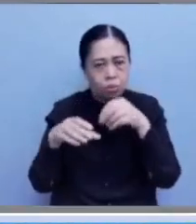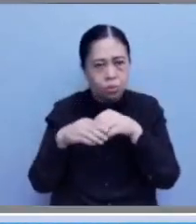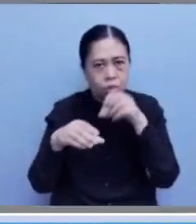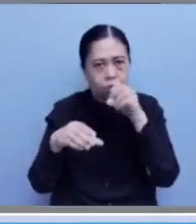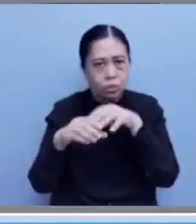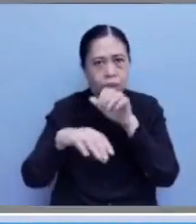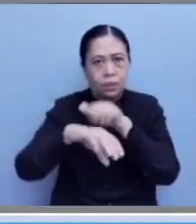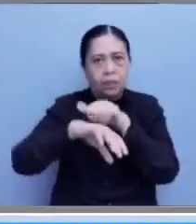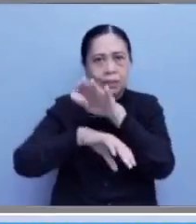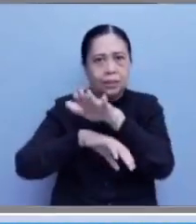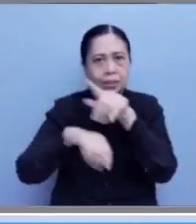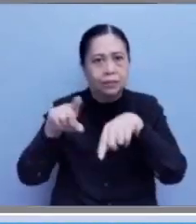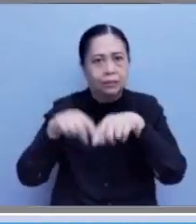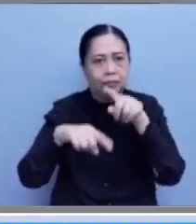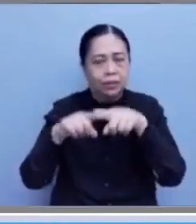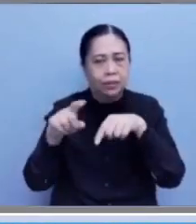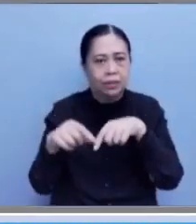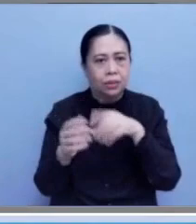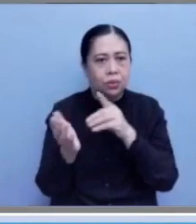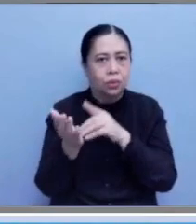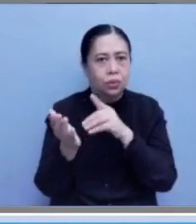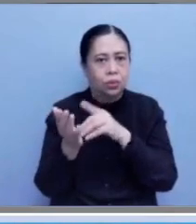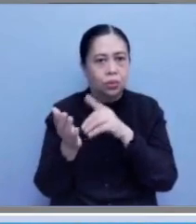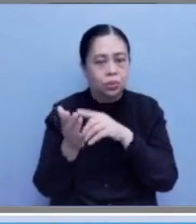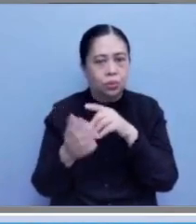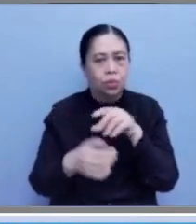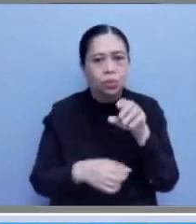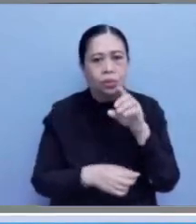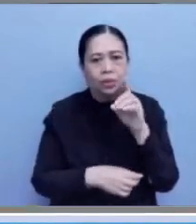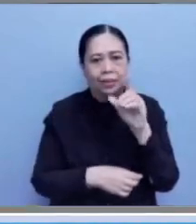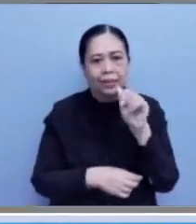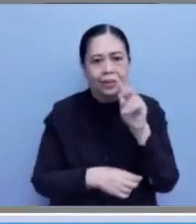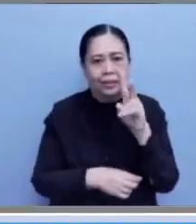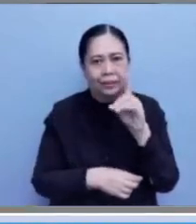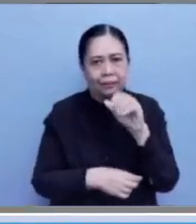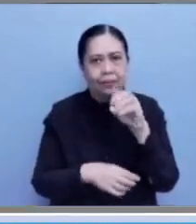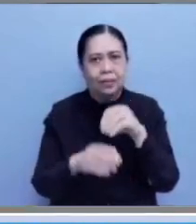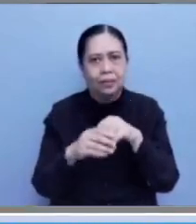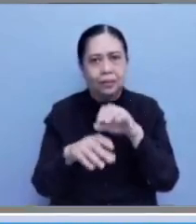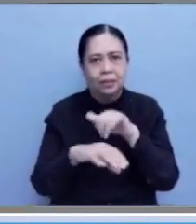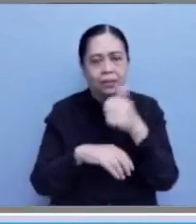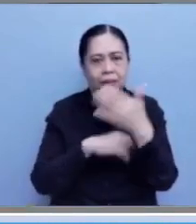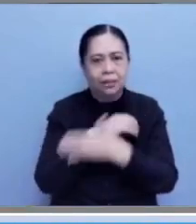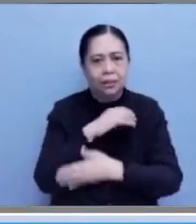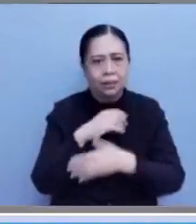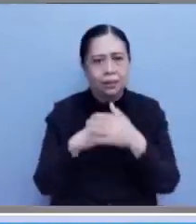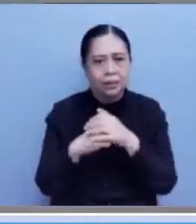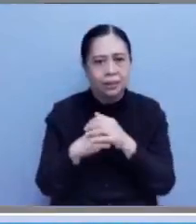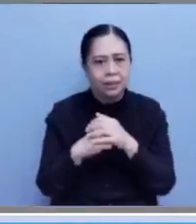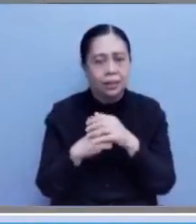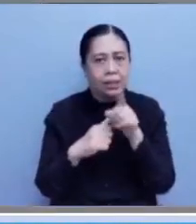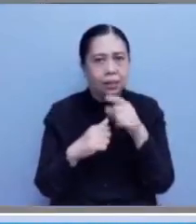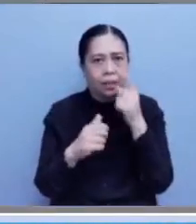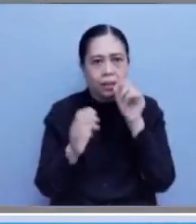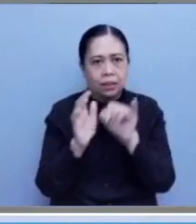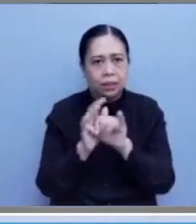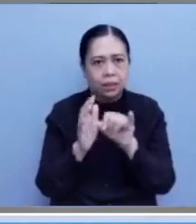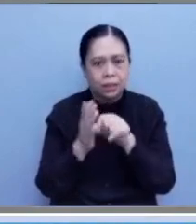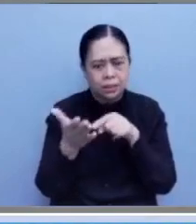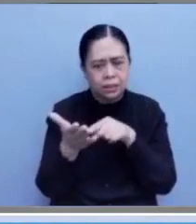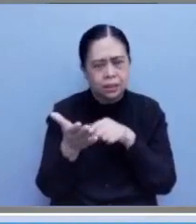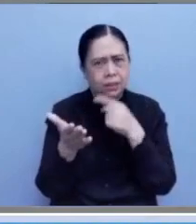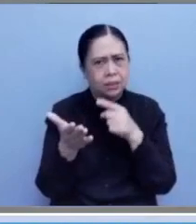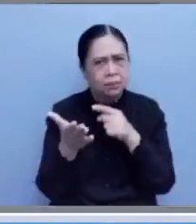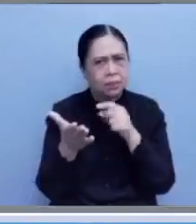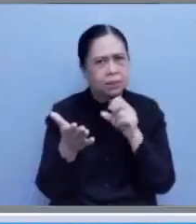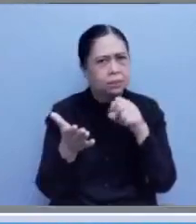friend, Dr. David General. PLB. And he identified that it's a species